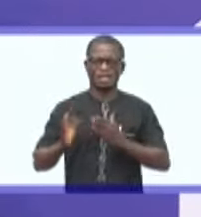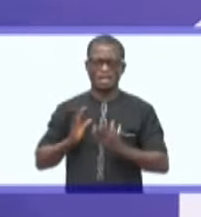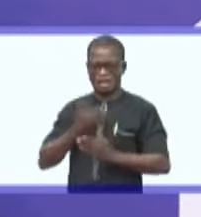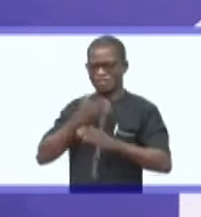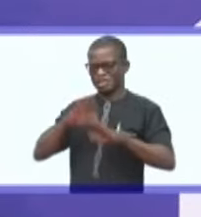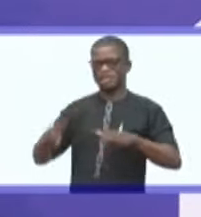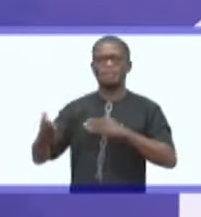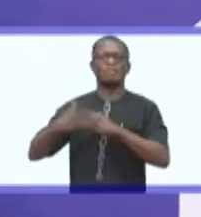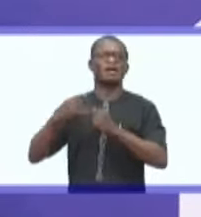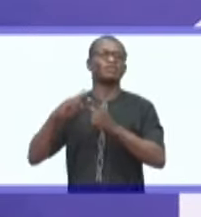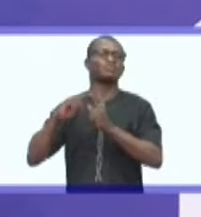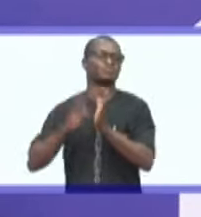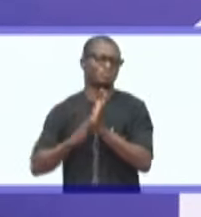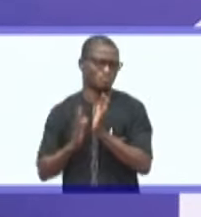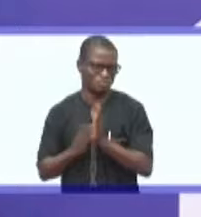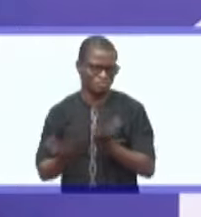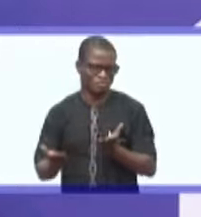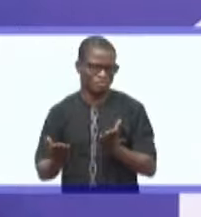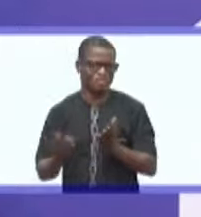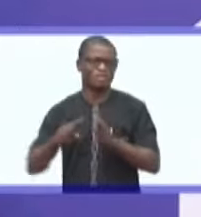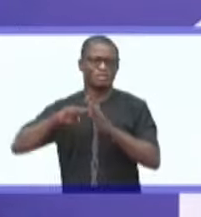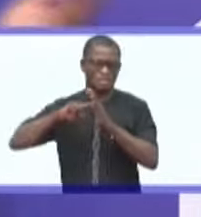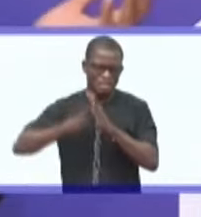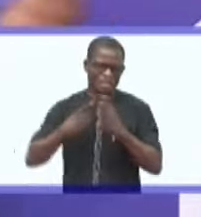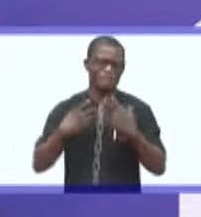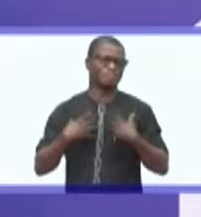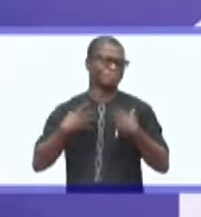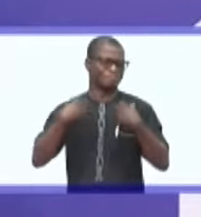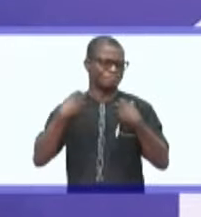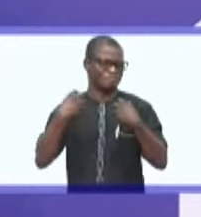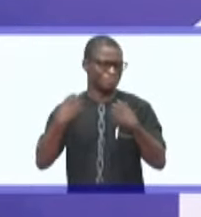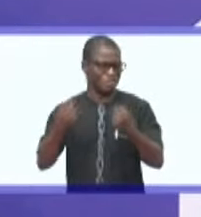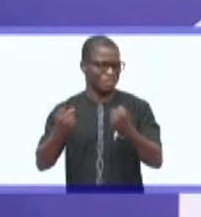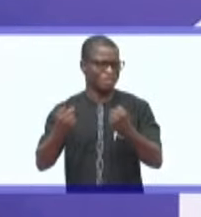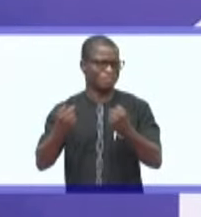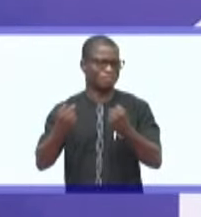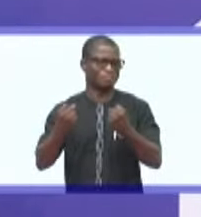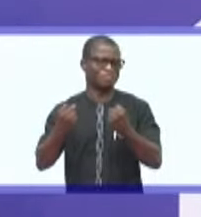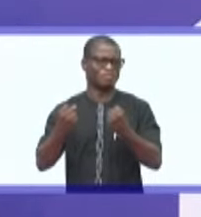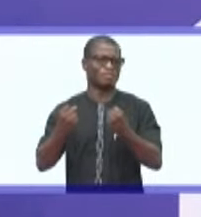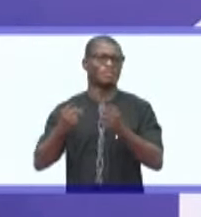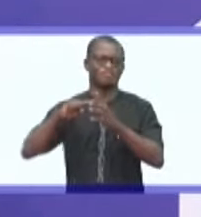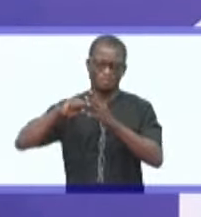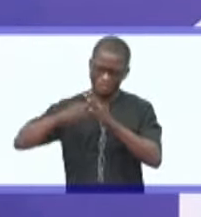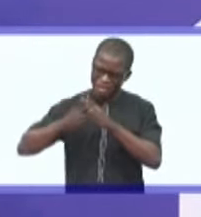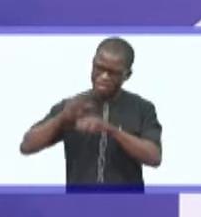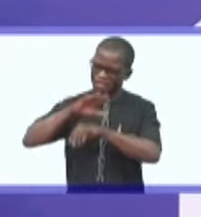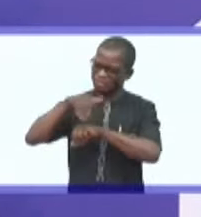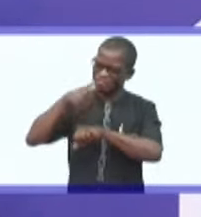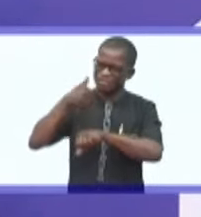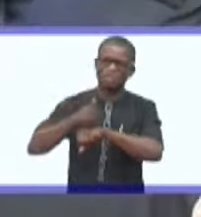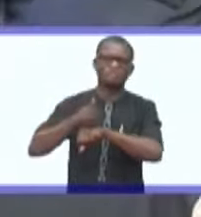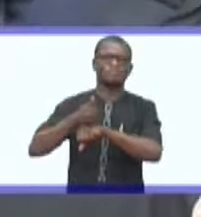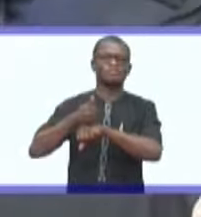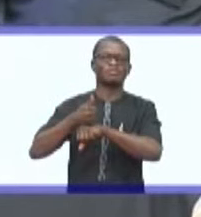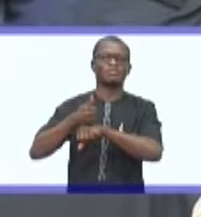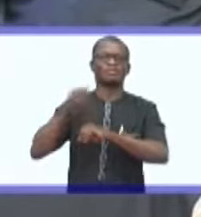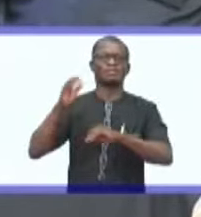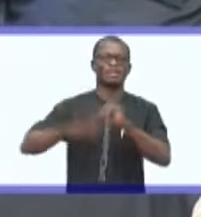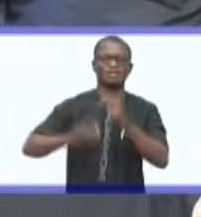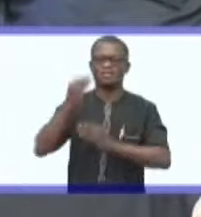school, start the healing, like he said, start creation rather than